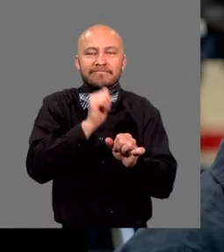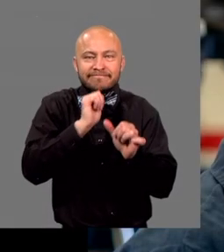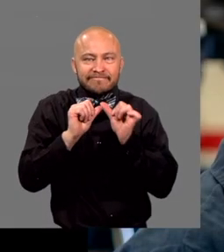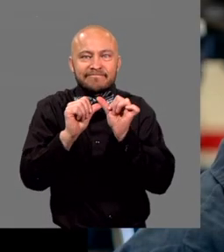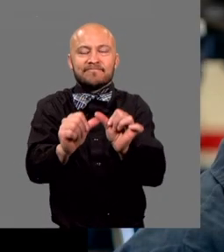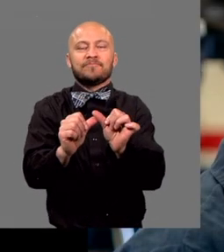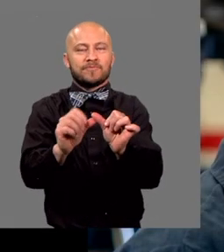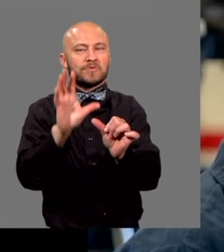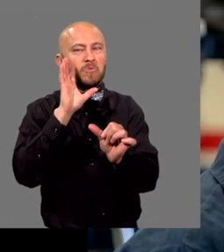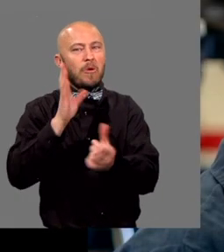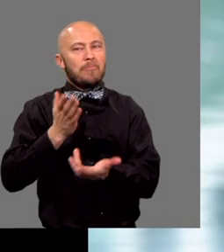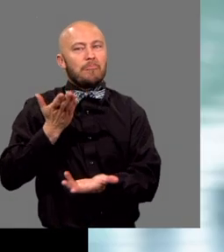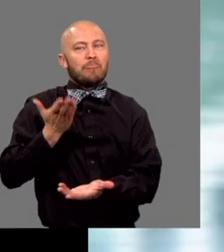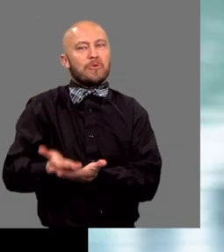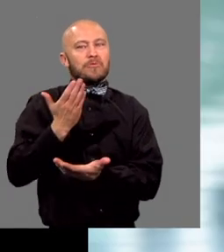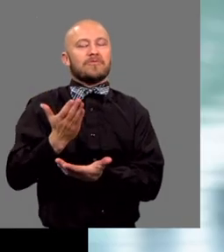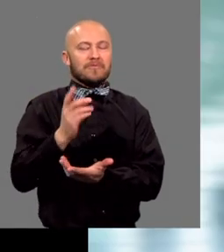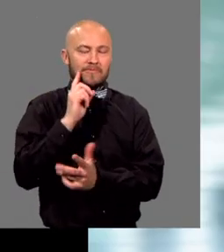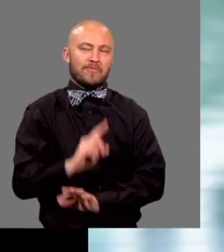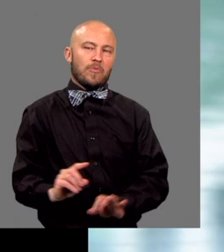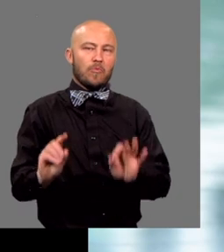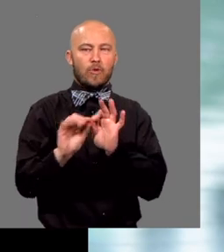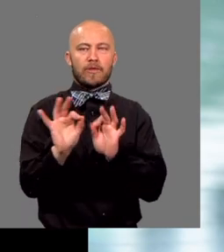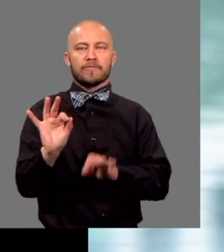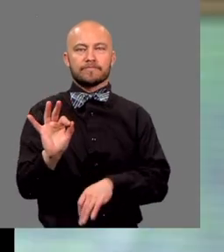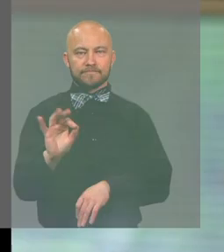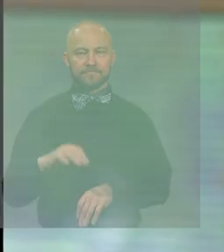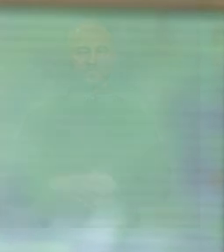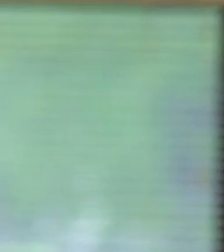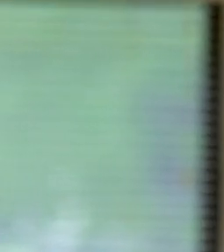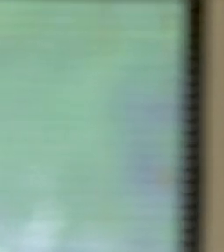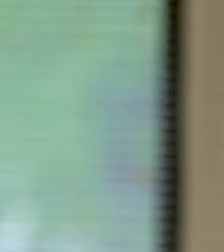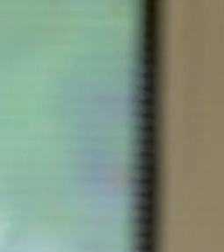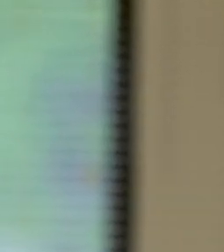Your perseverance is about to prove its worth.